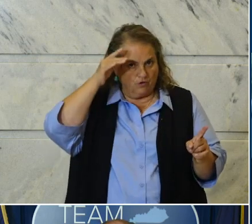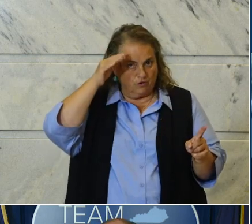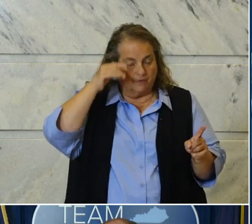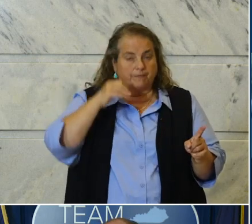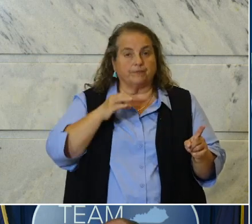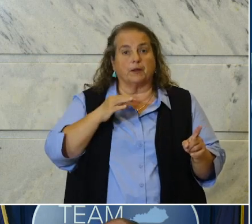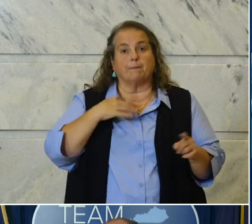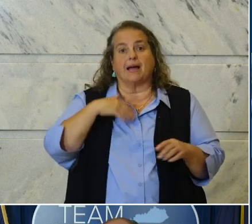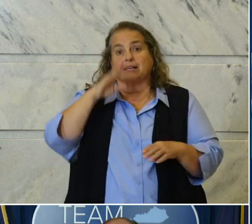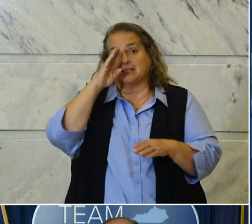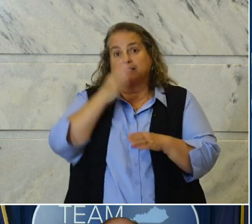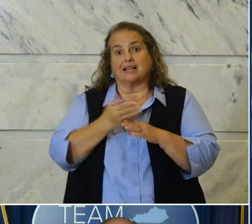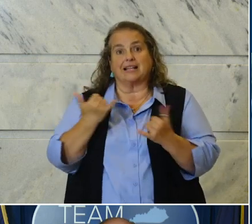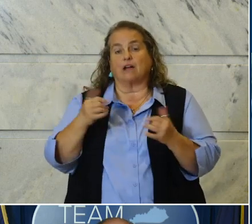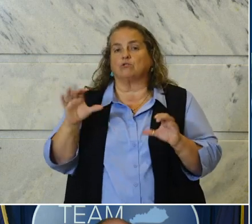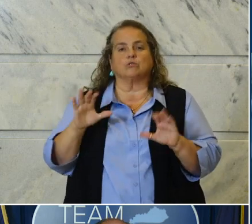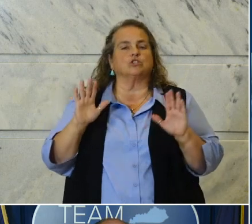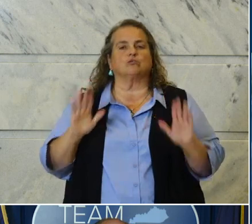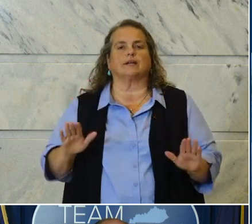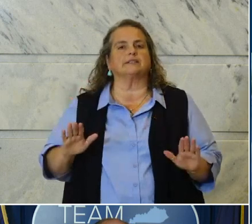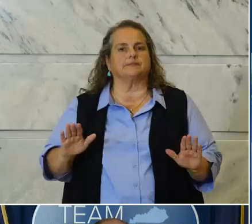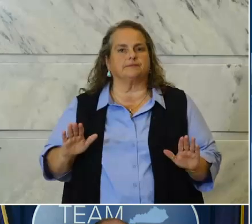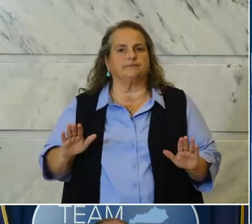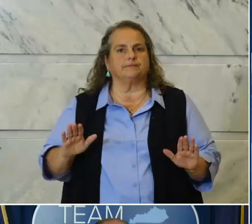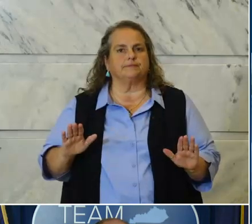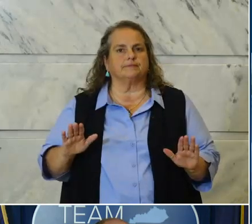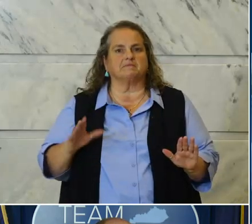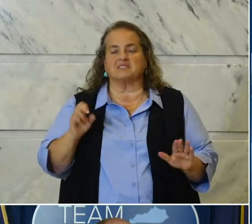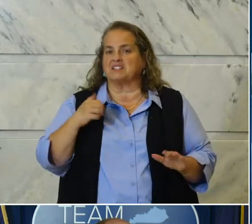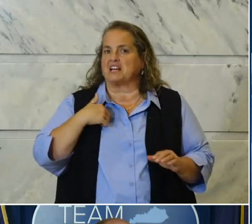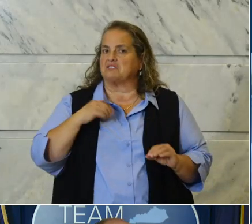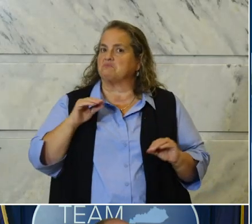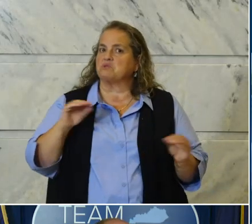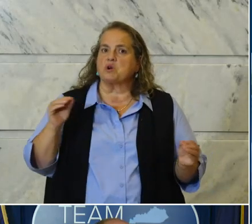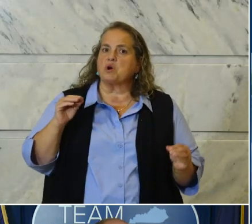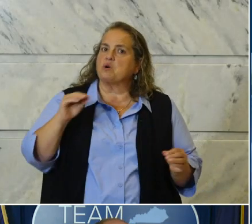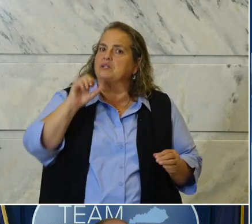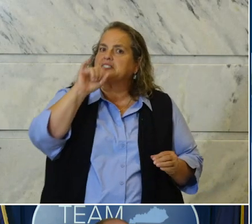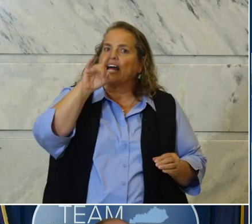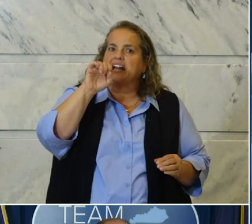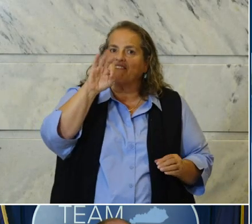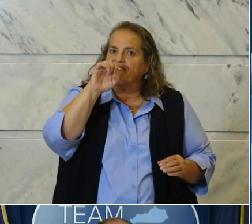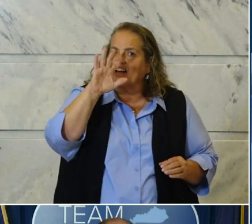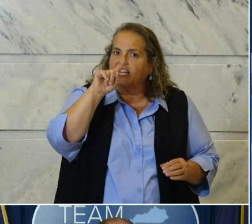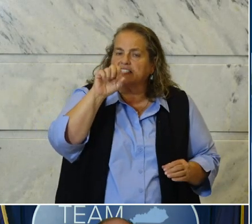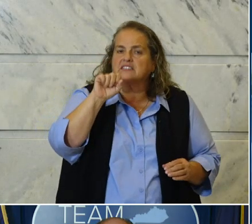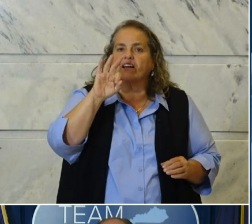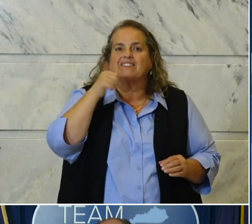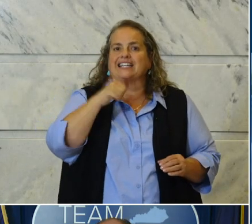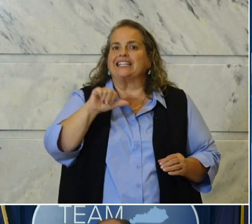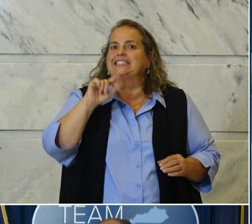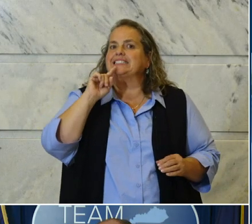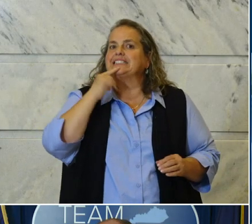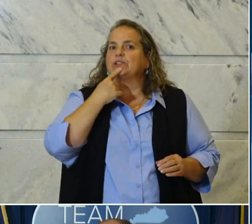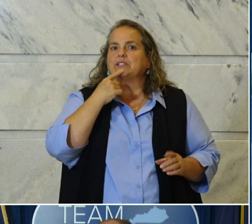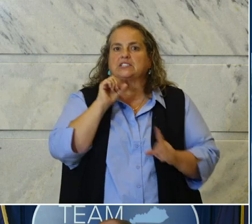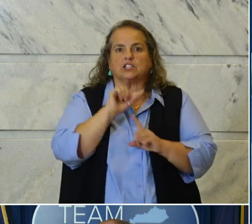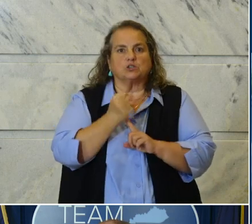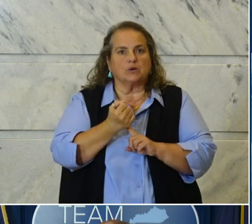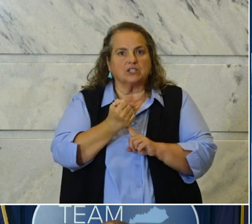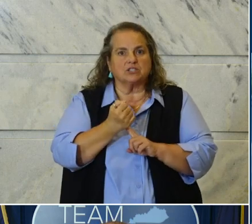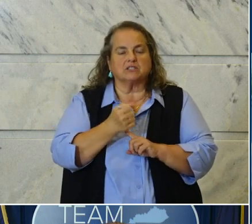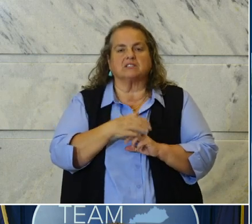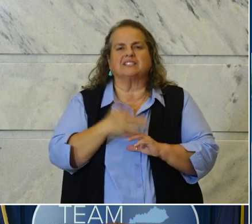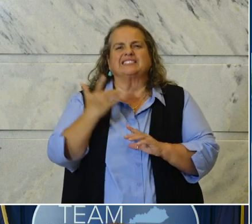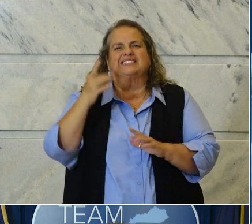My son Brandon is doing great. He's not had side effects of any serious nature, stopped up head a little